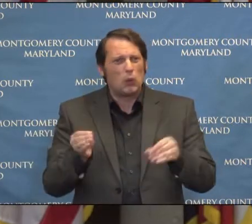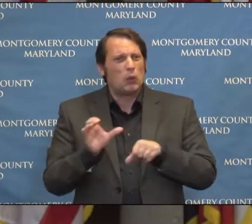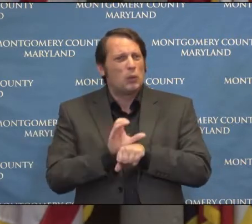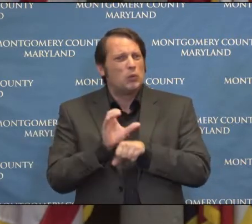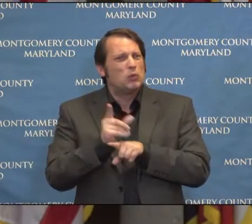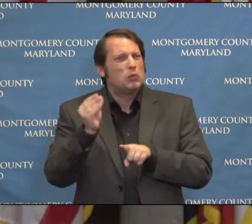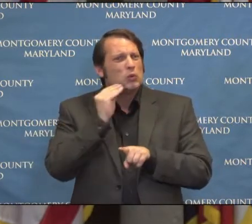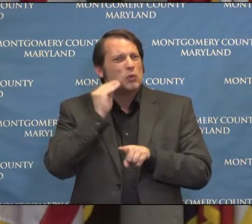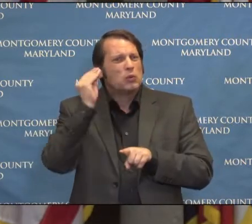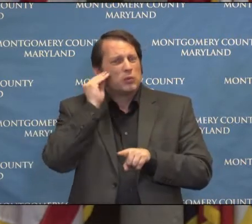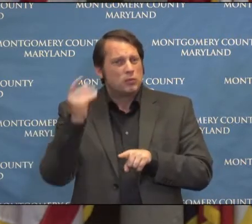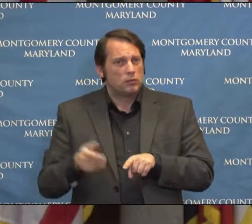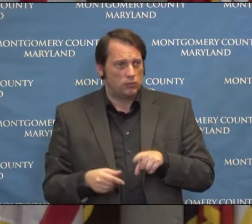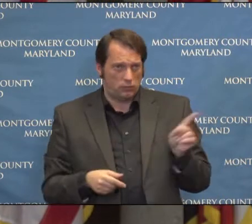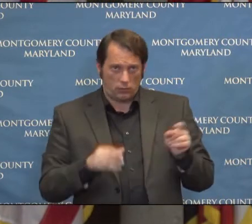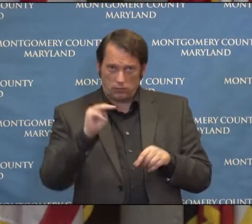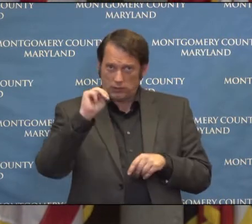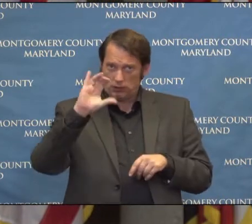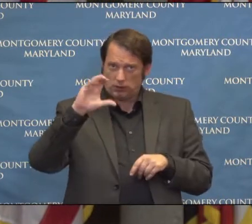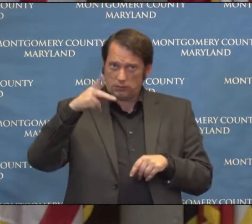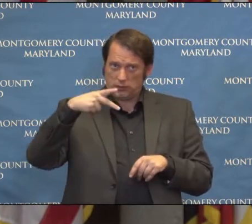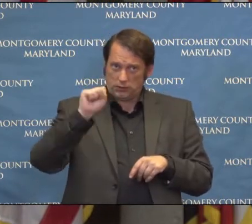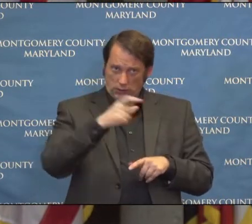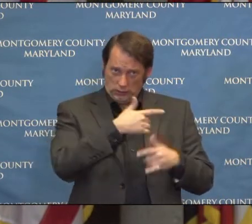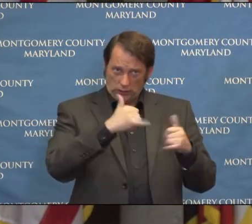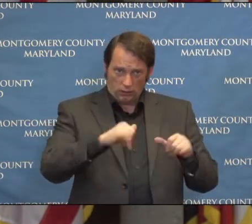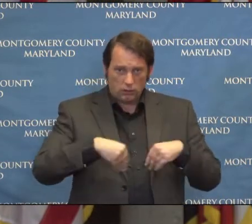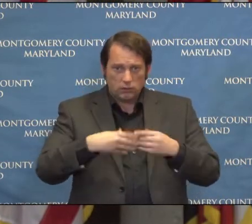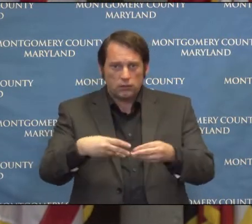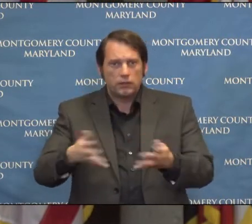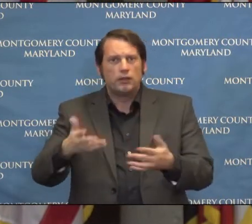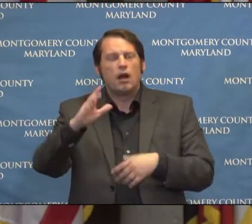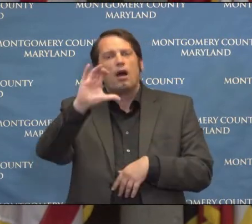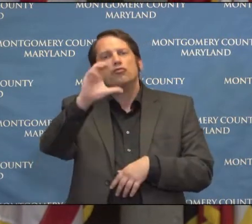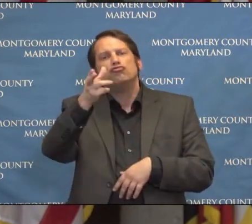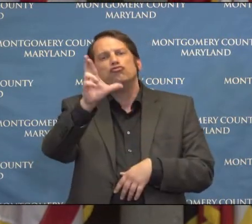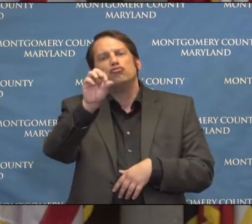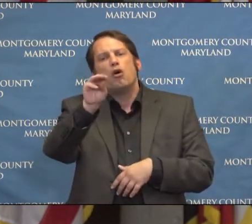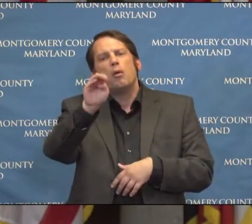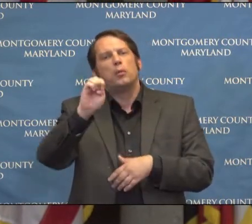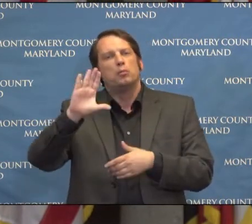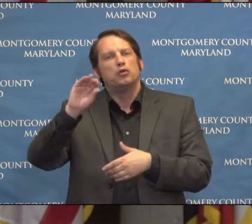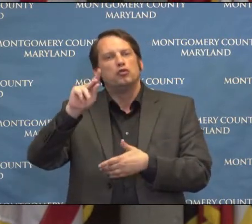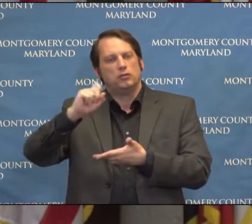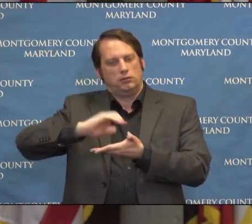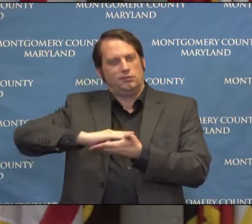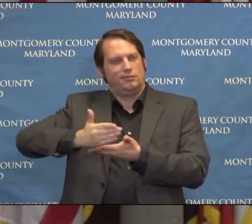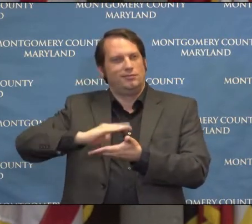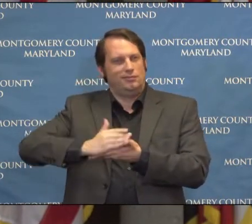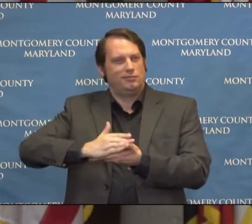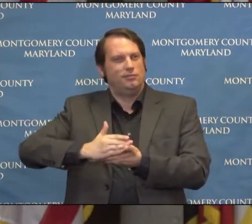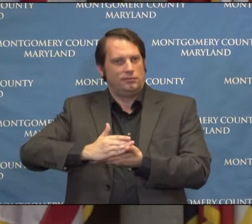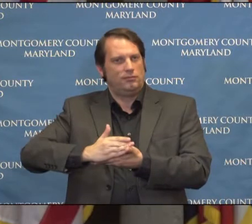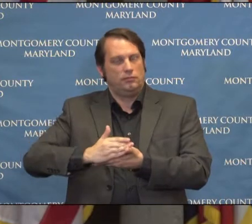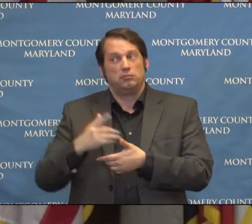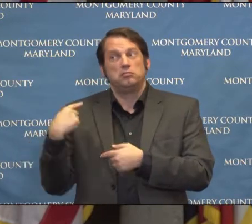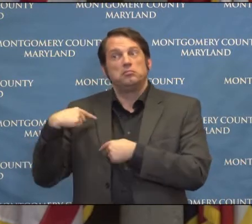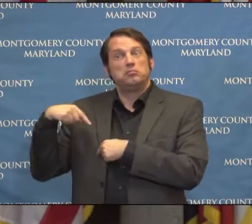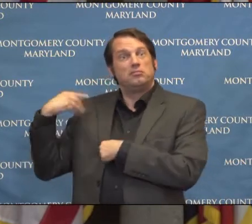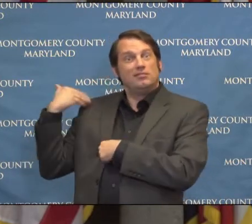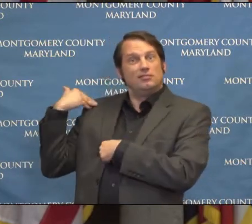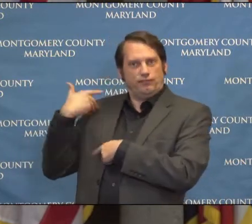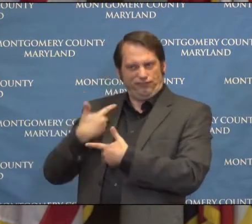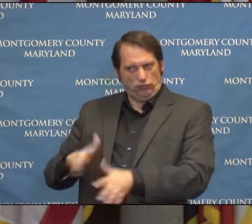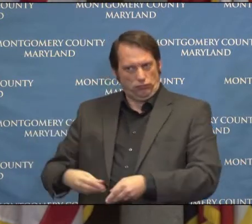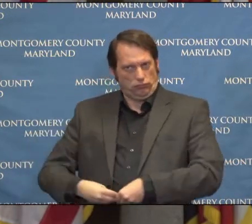Chromebooks? Yes, we are. We, as of the end of last week, had distributed about 55,000 Chromebooks. Right now, we're working, and within